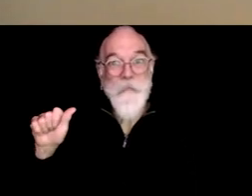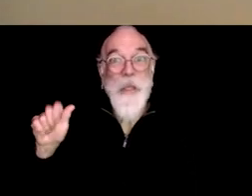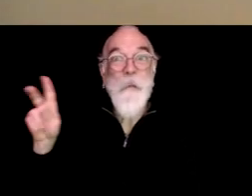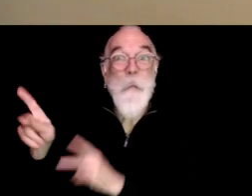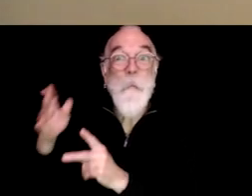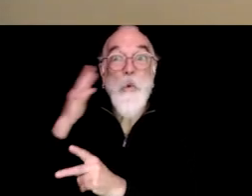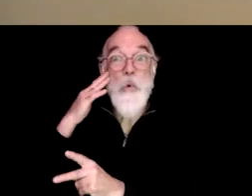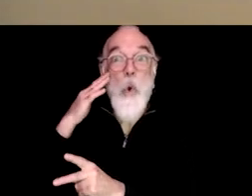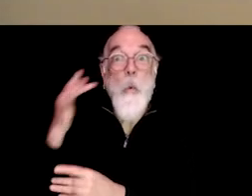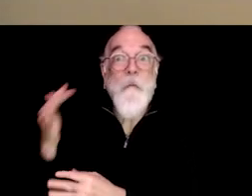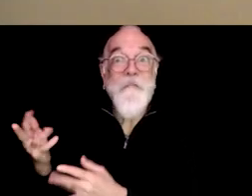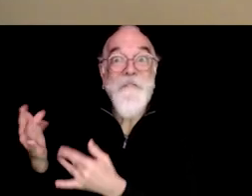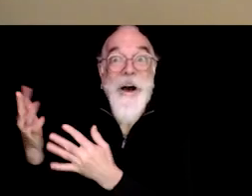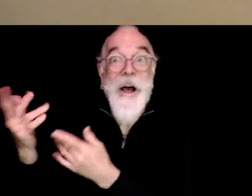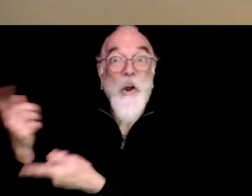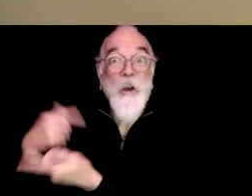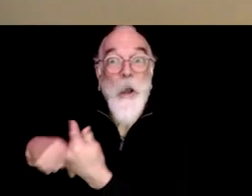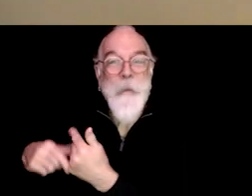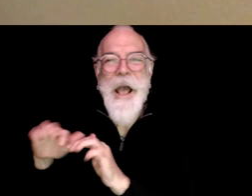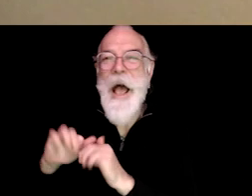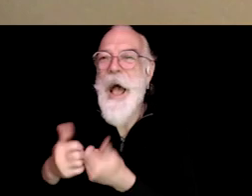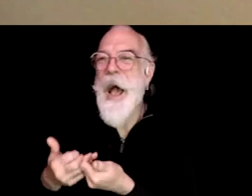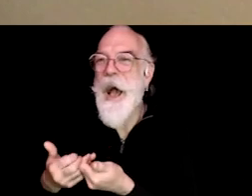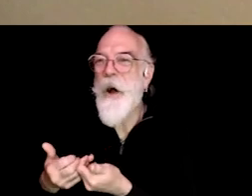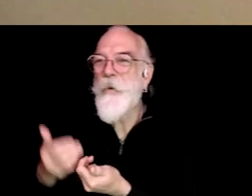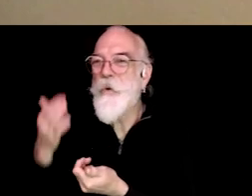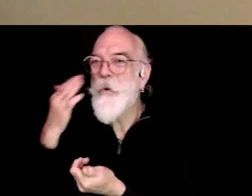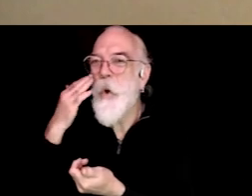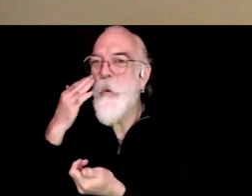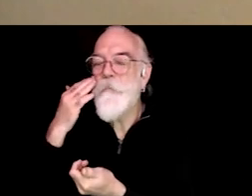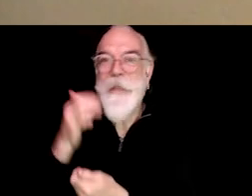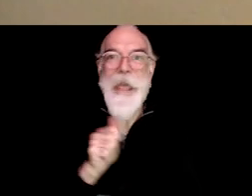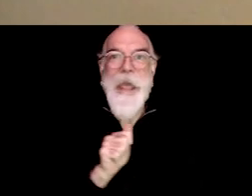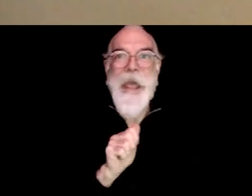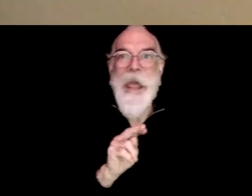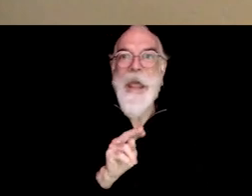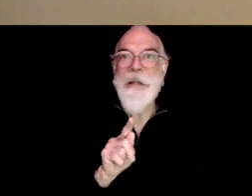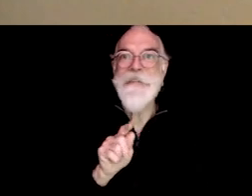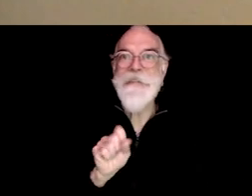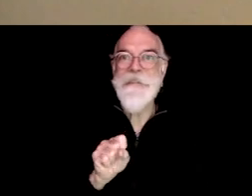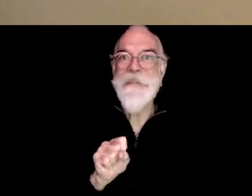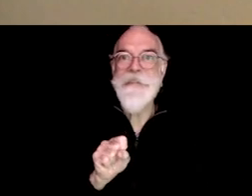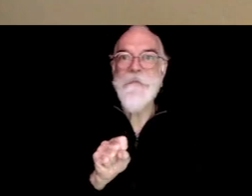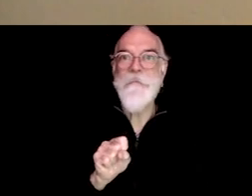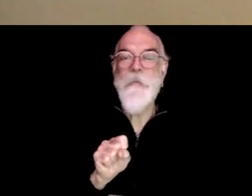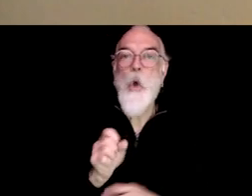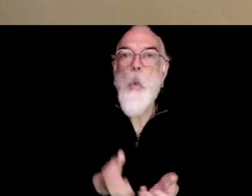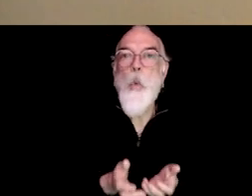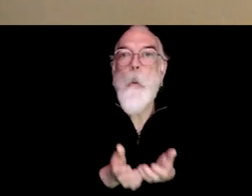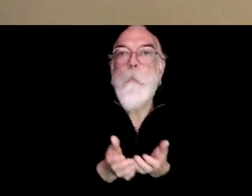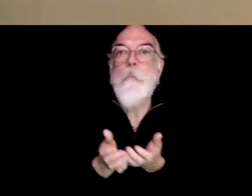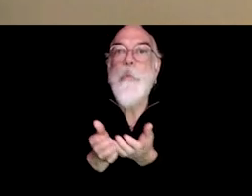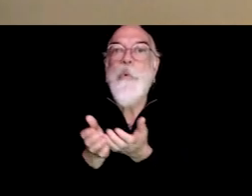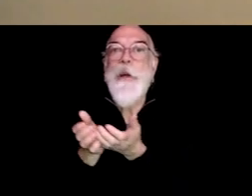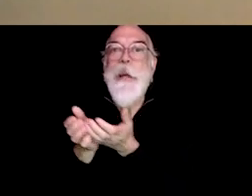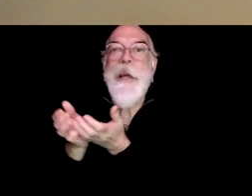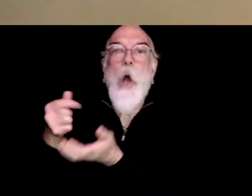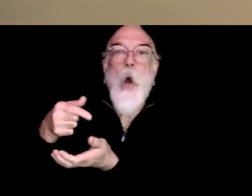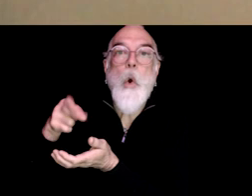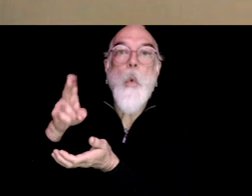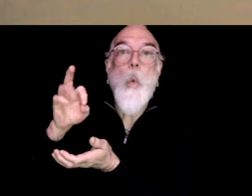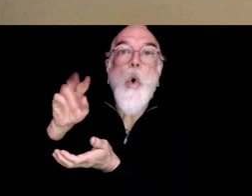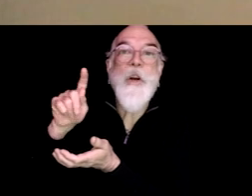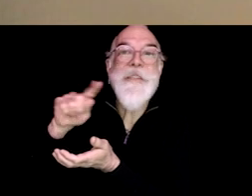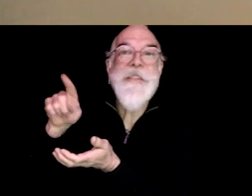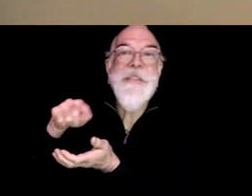coming close to them because the ants put out a piece of quartz that reflects the fire back,